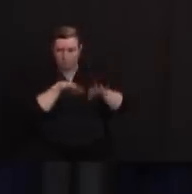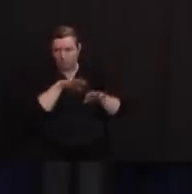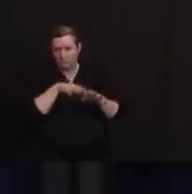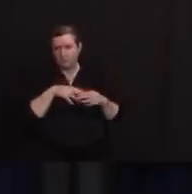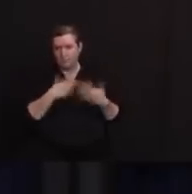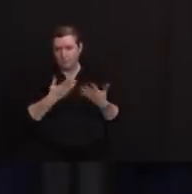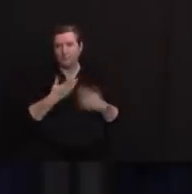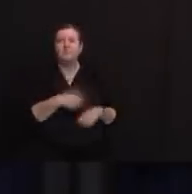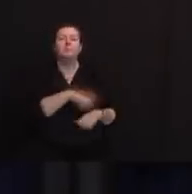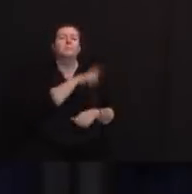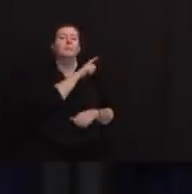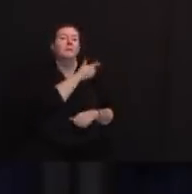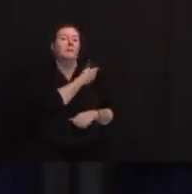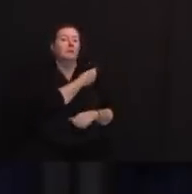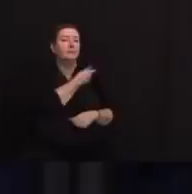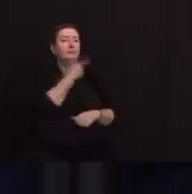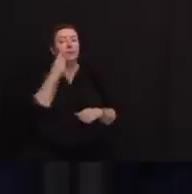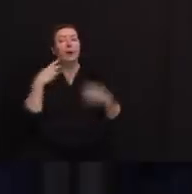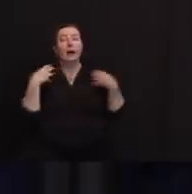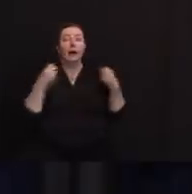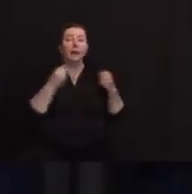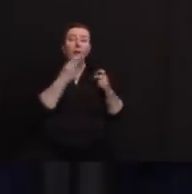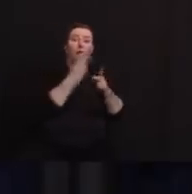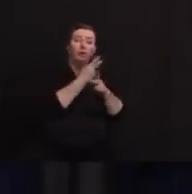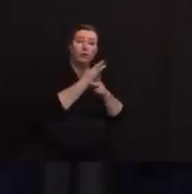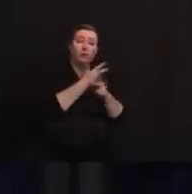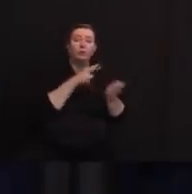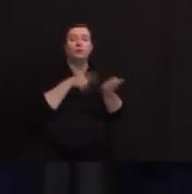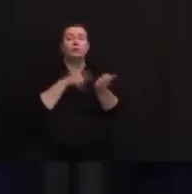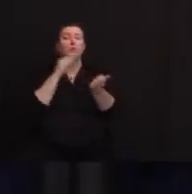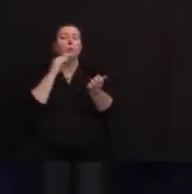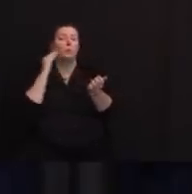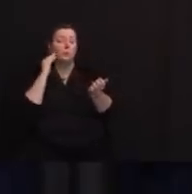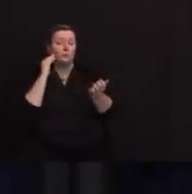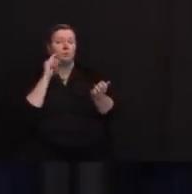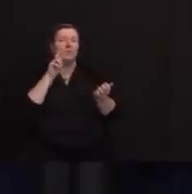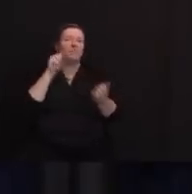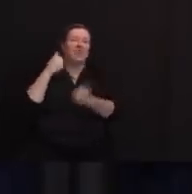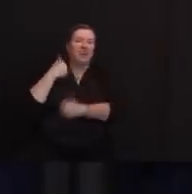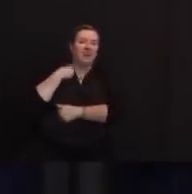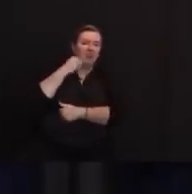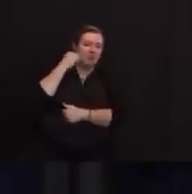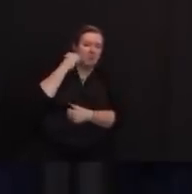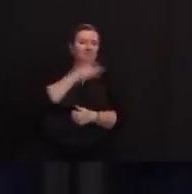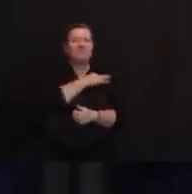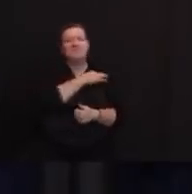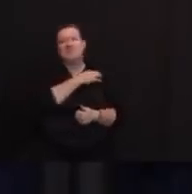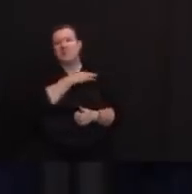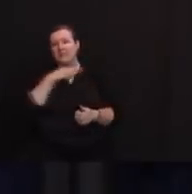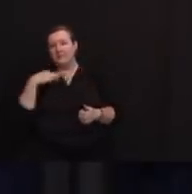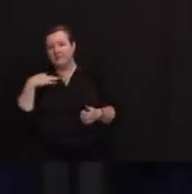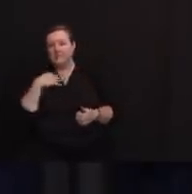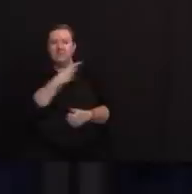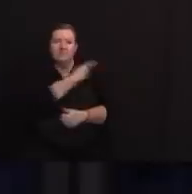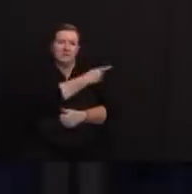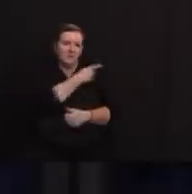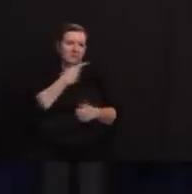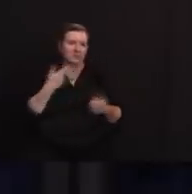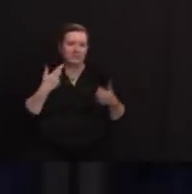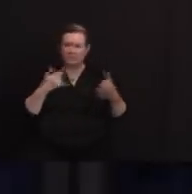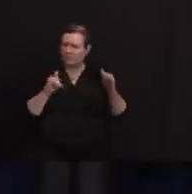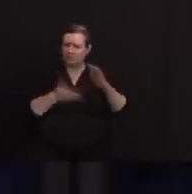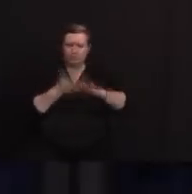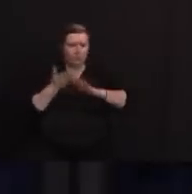Vaccination of healthcare workers and long-term care facility residents and staffs continue. Some vaccination sites,